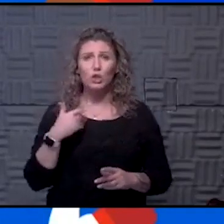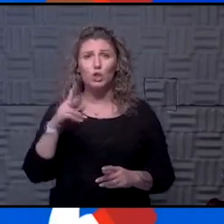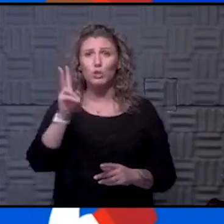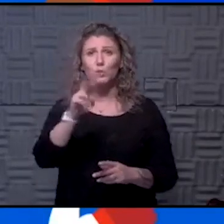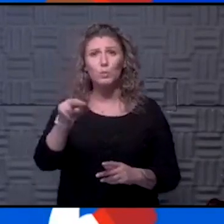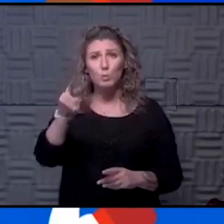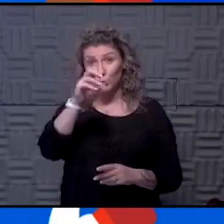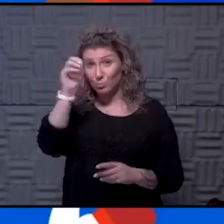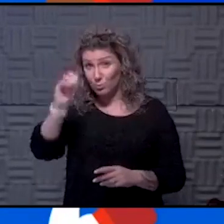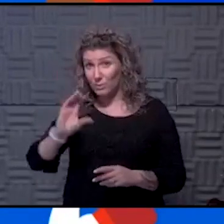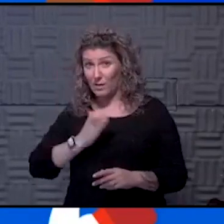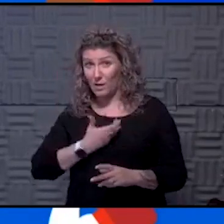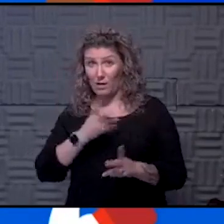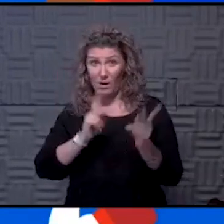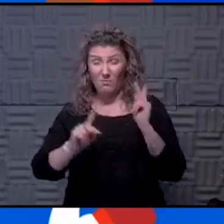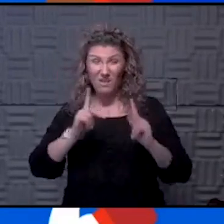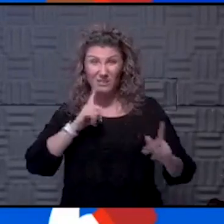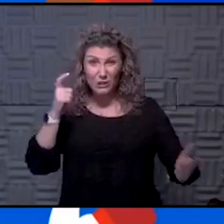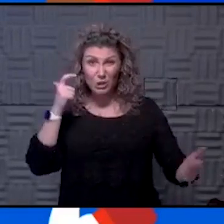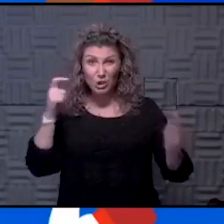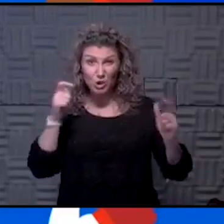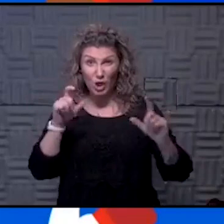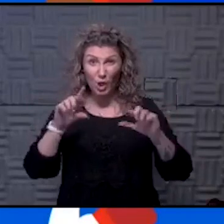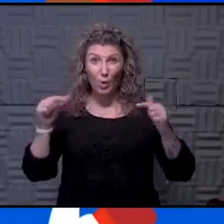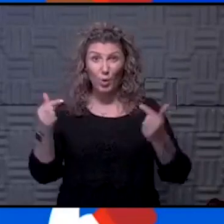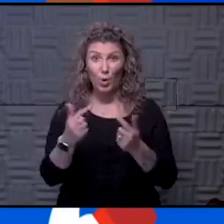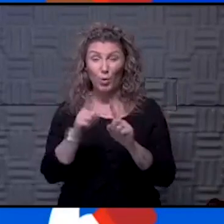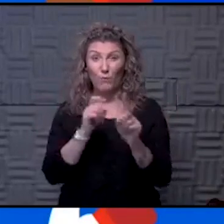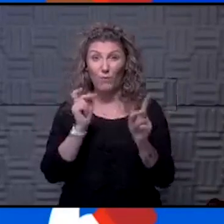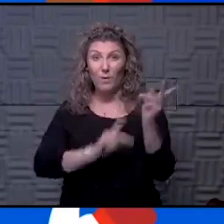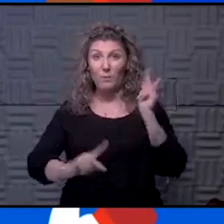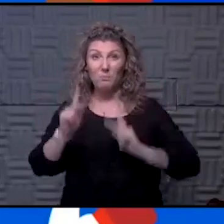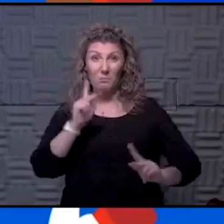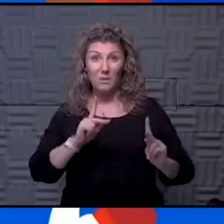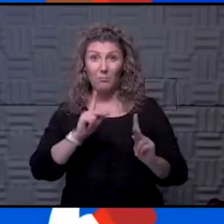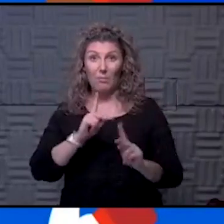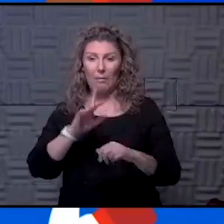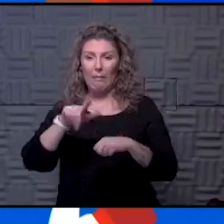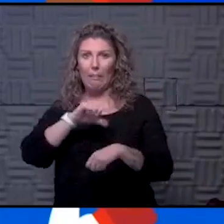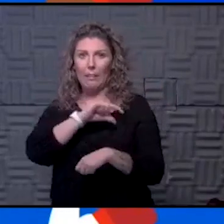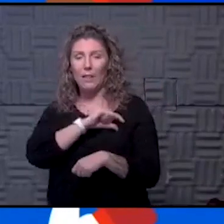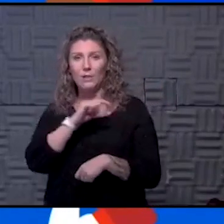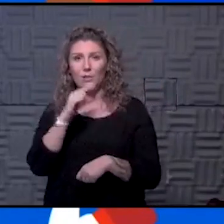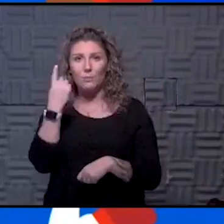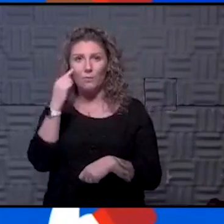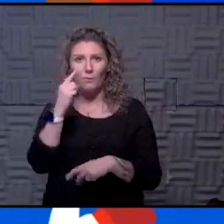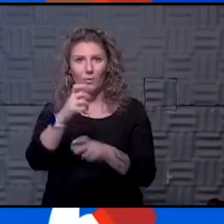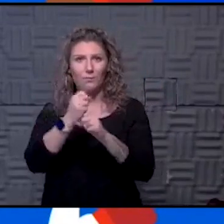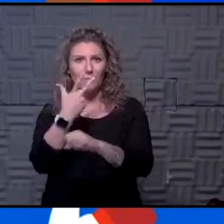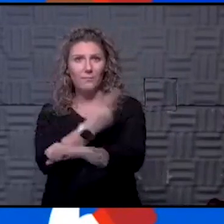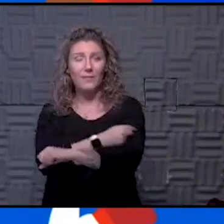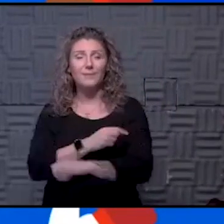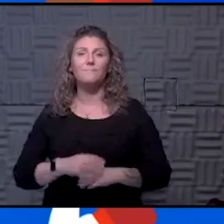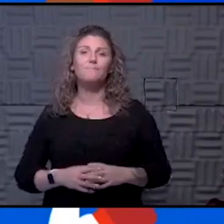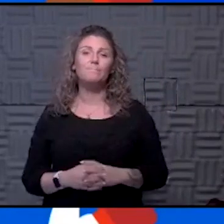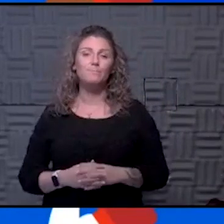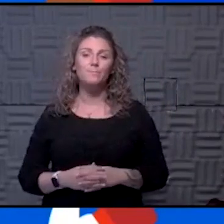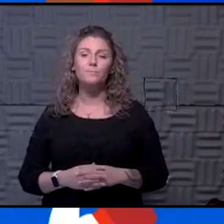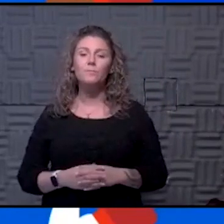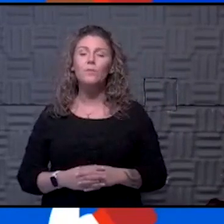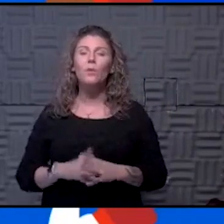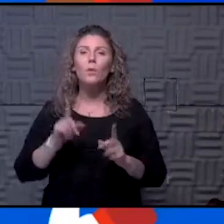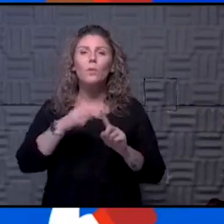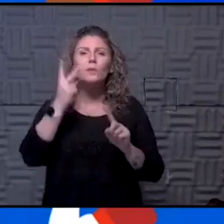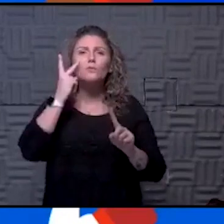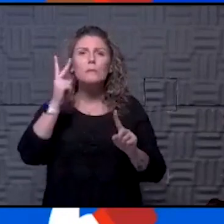our population. That's a big chunk out of those that are currently eligible for vaccination. So when I see those